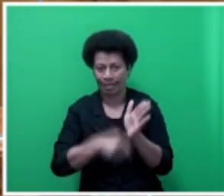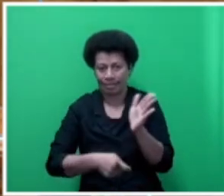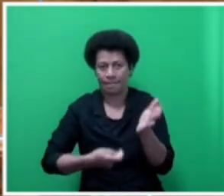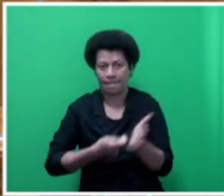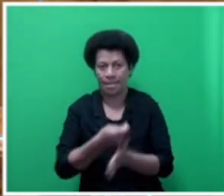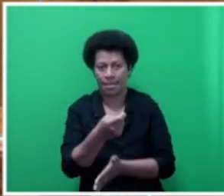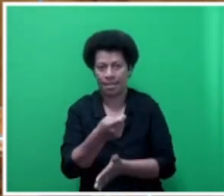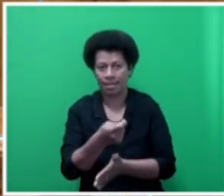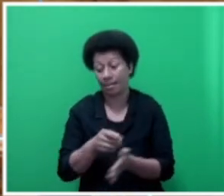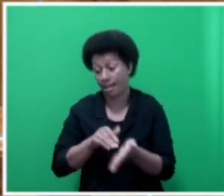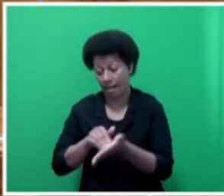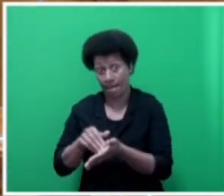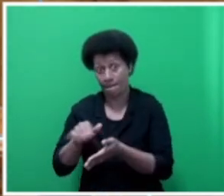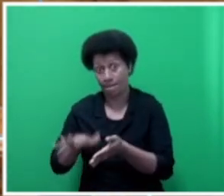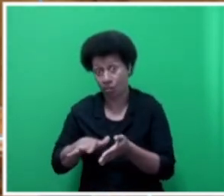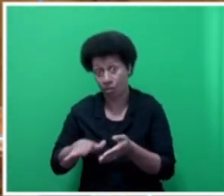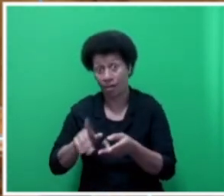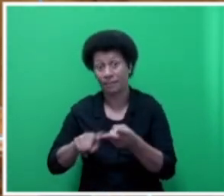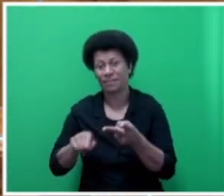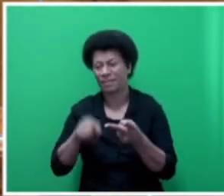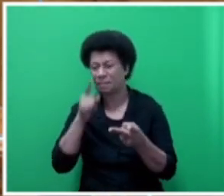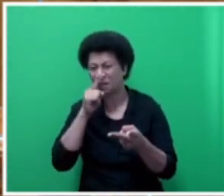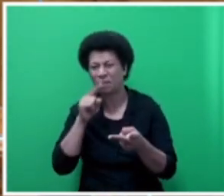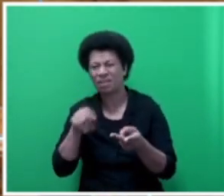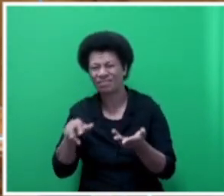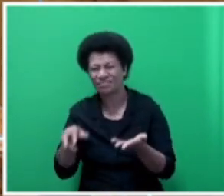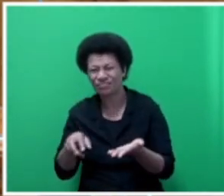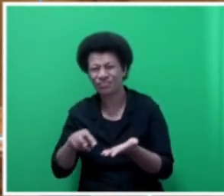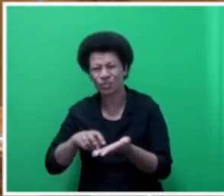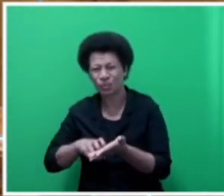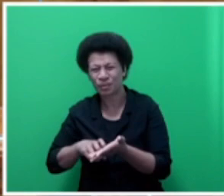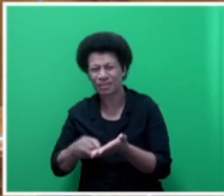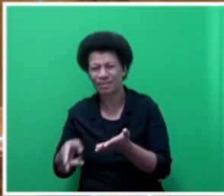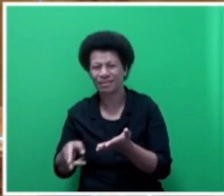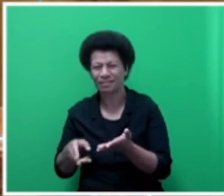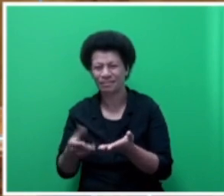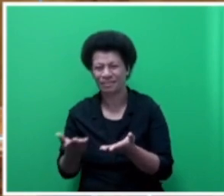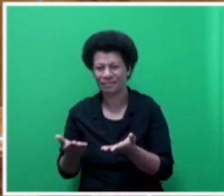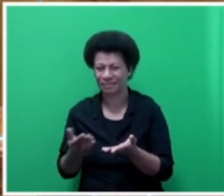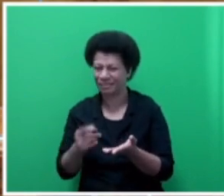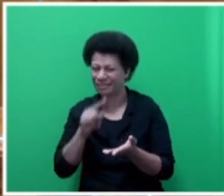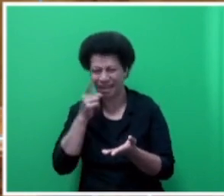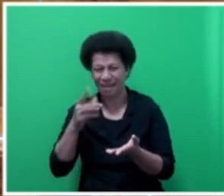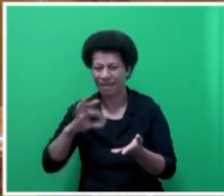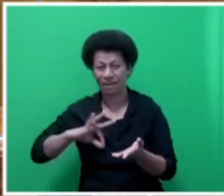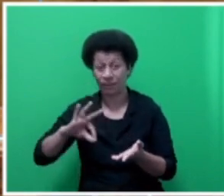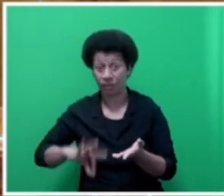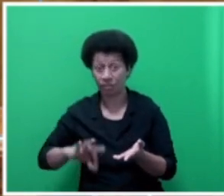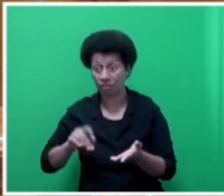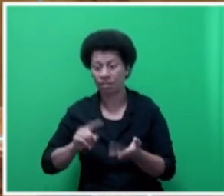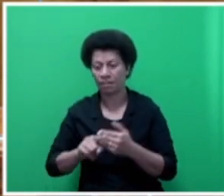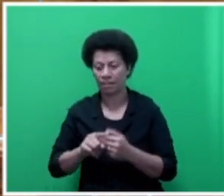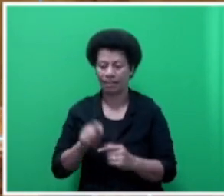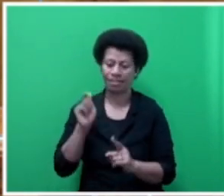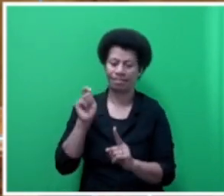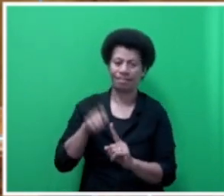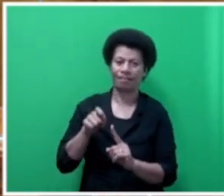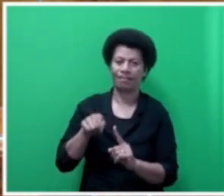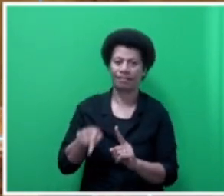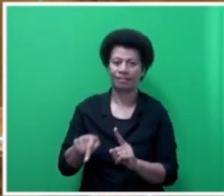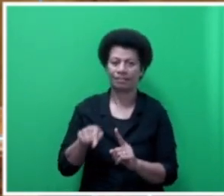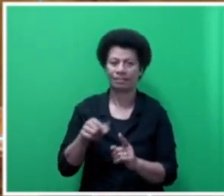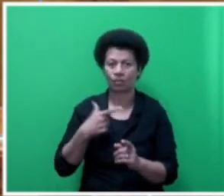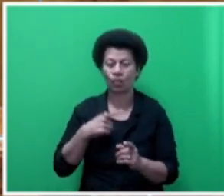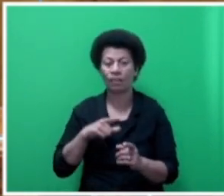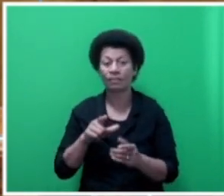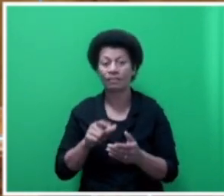To help the poor and the most vulnerable, a more targeted approach is more feasible to increase existing assistance due to the